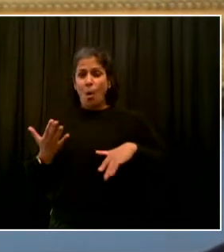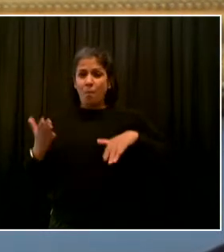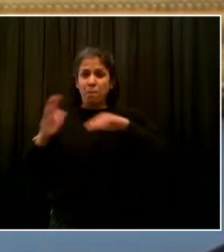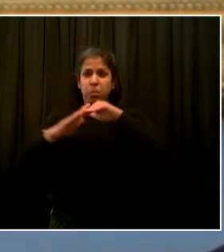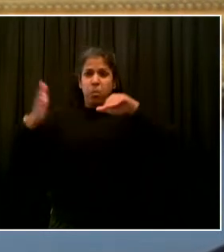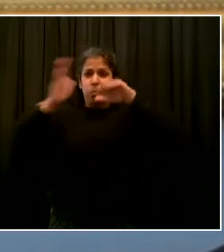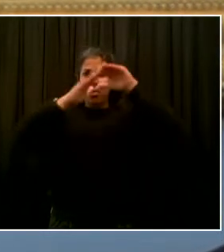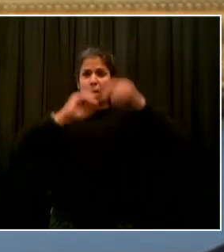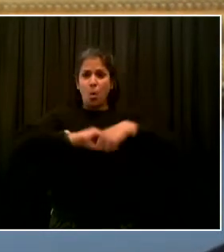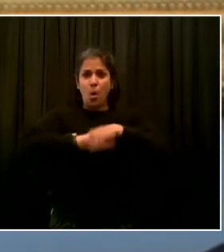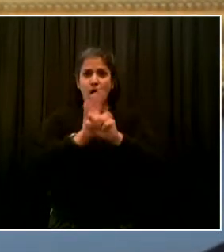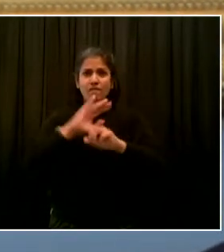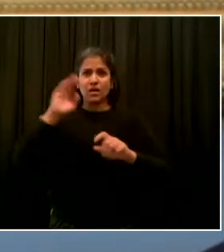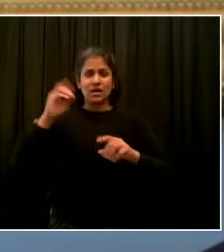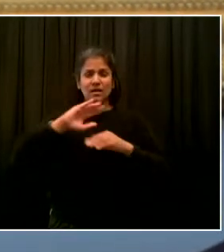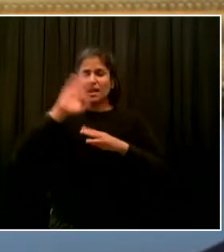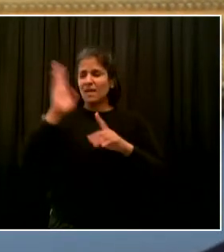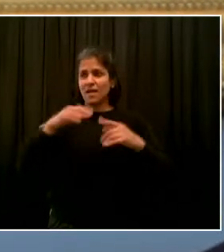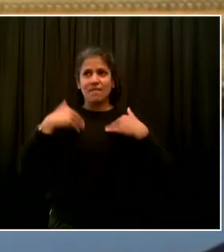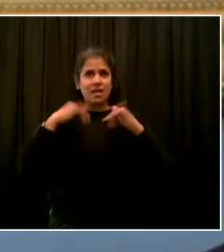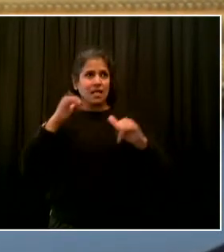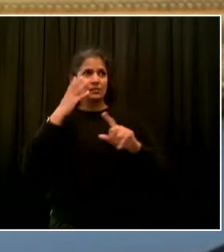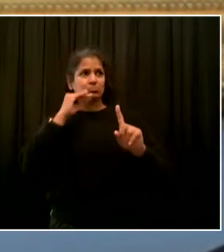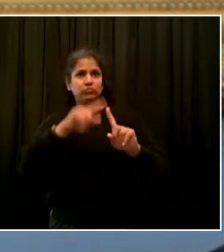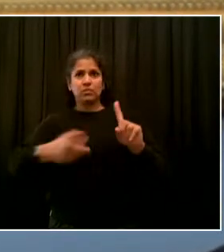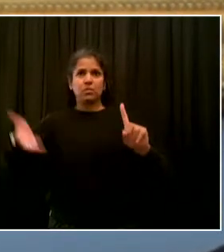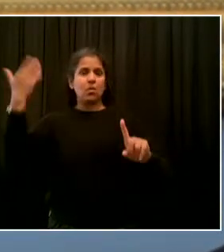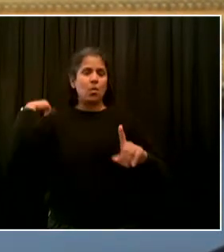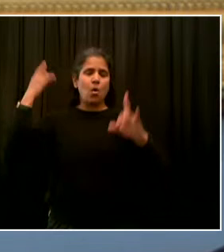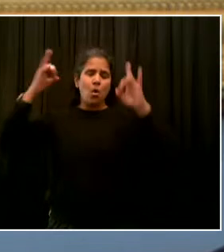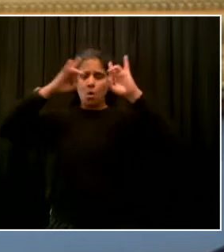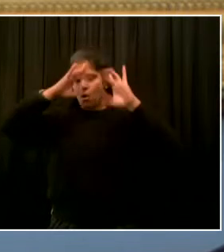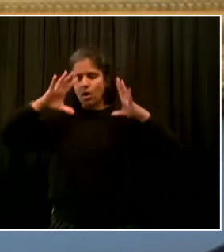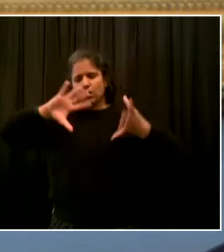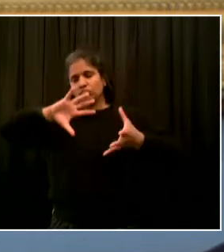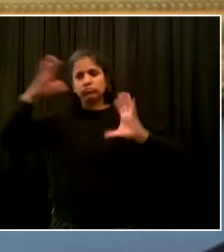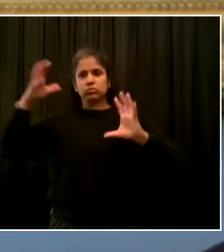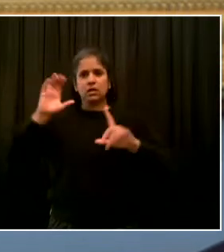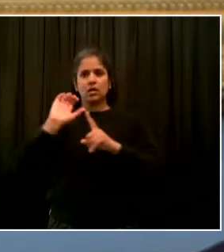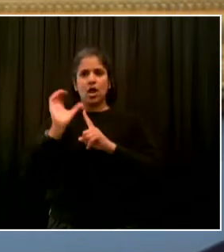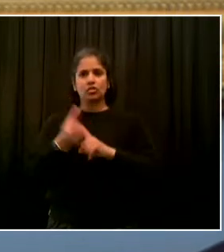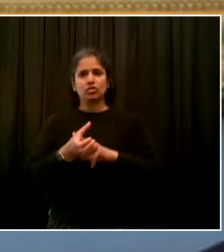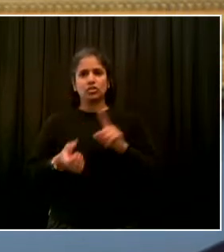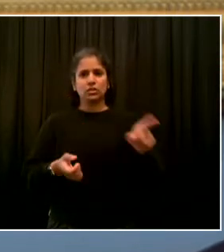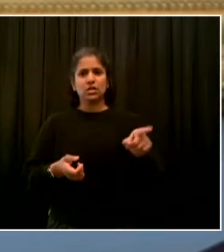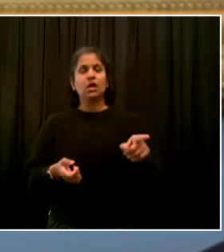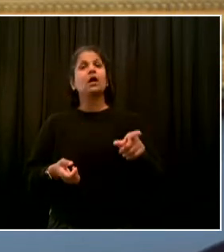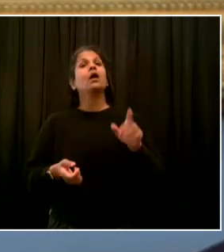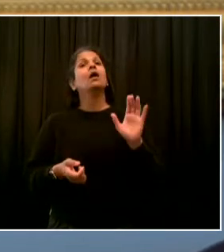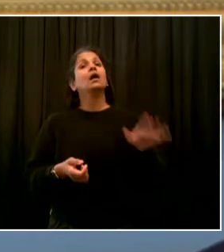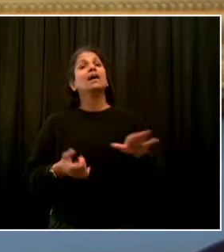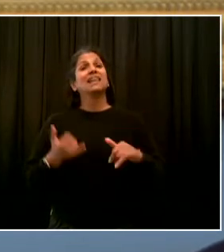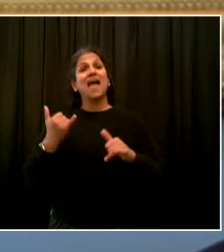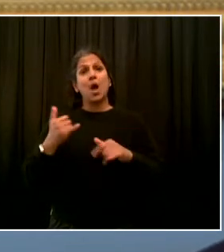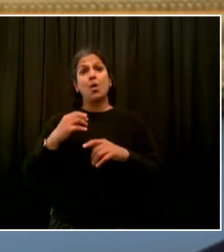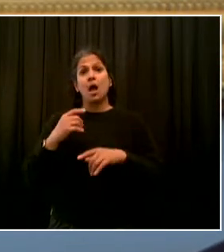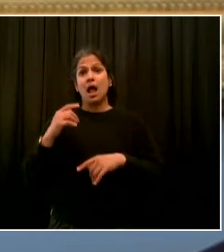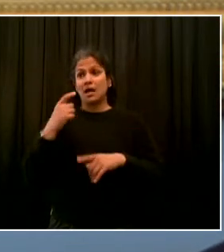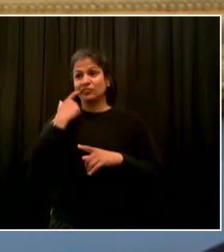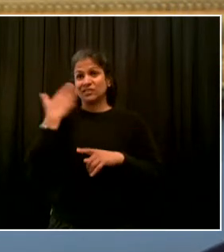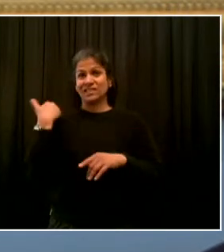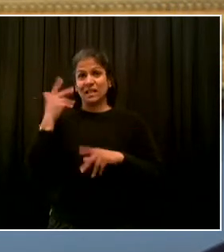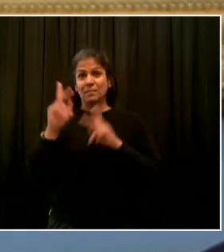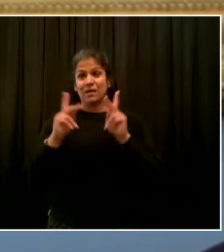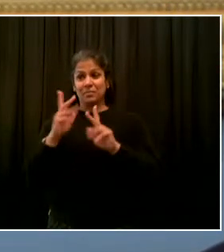of so many infections, and we did learn from that. I've recently sent people to the line, and people have